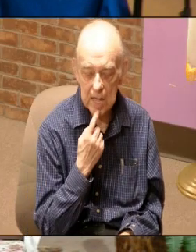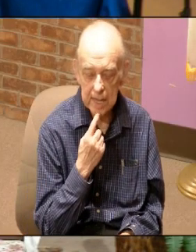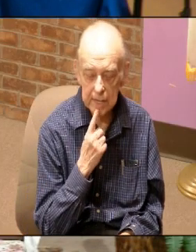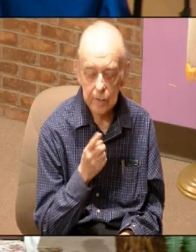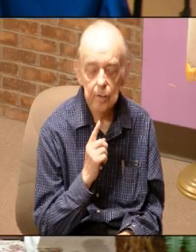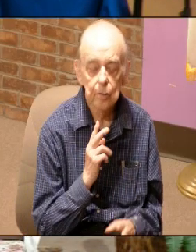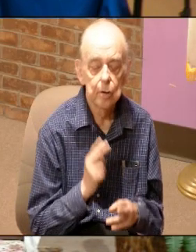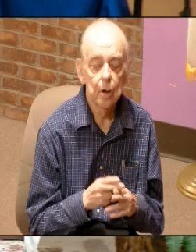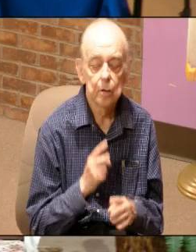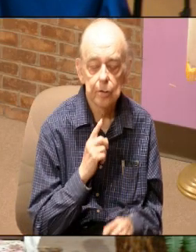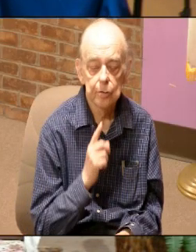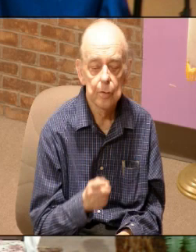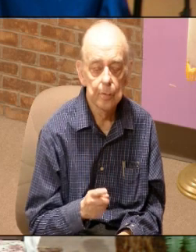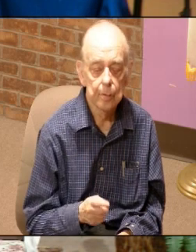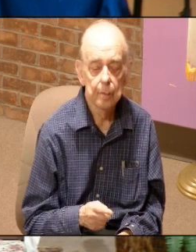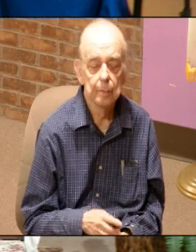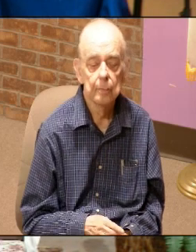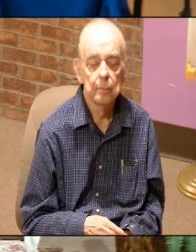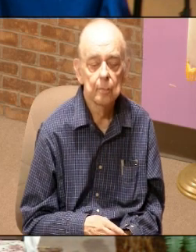truth. truth.